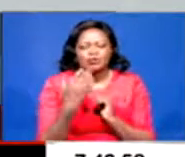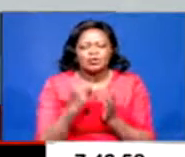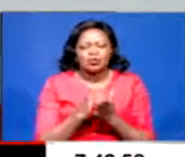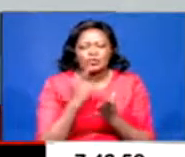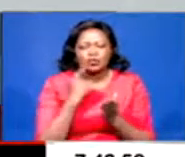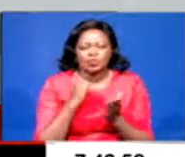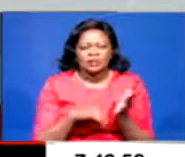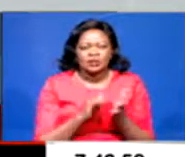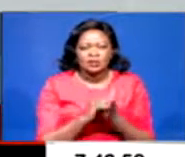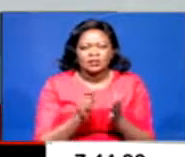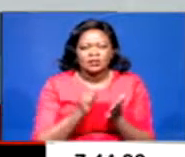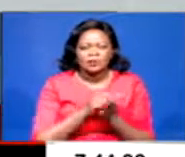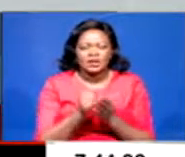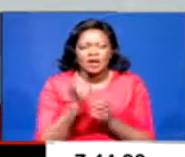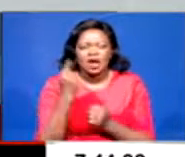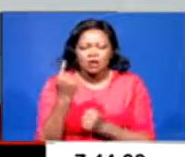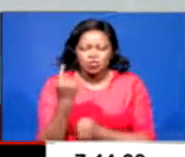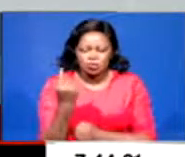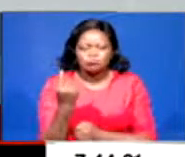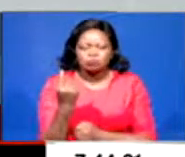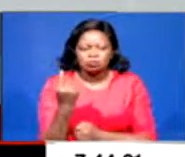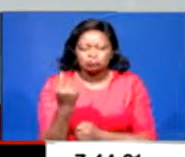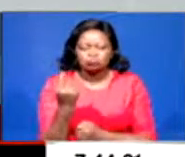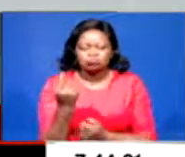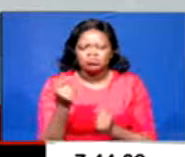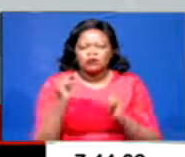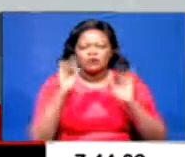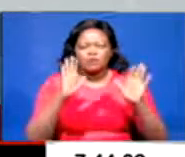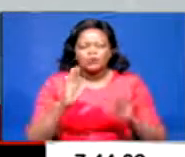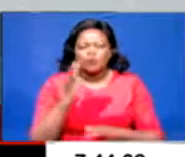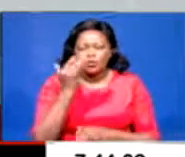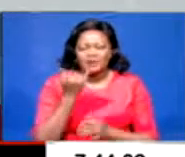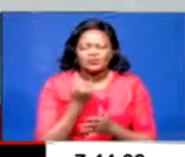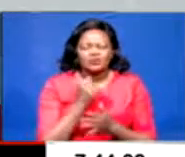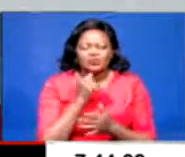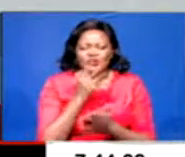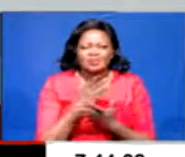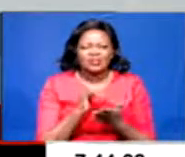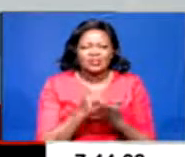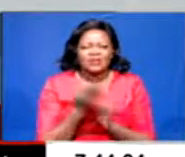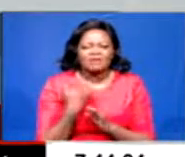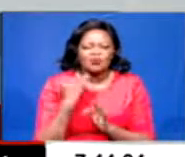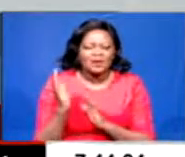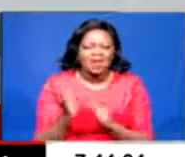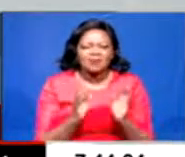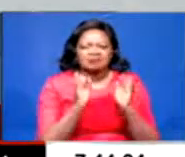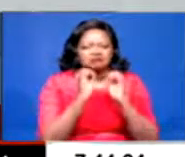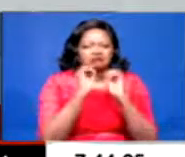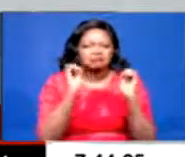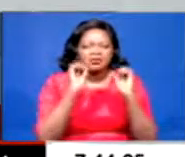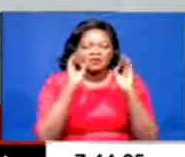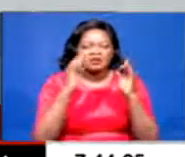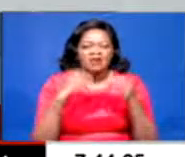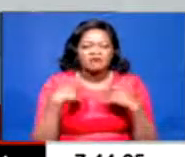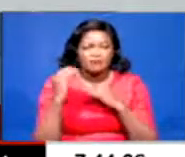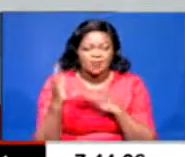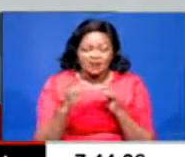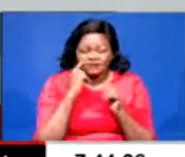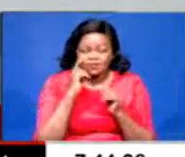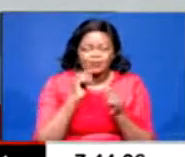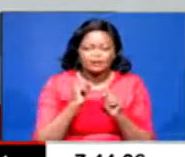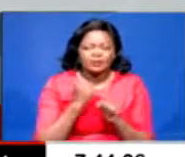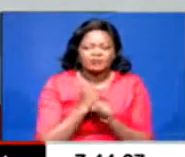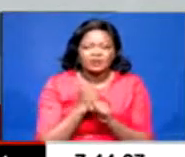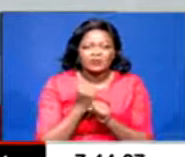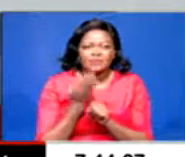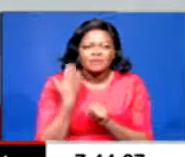printing alone is monumental, because this is not something that they had planned before. So if they had planned for it, they would have done it in Greece probably